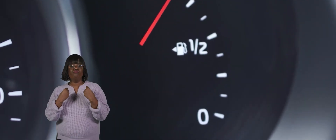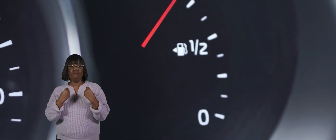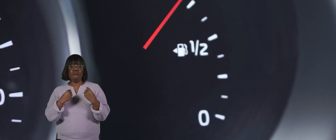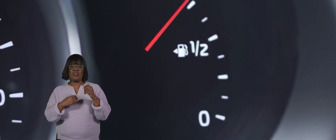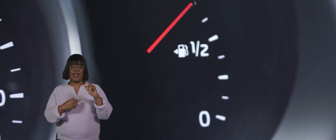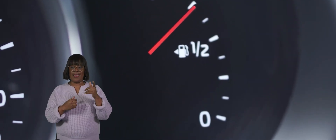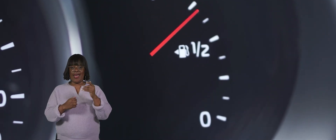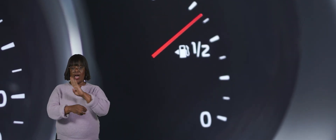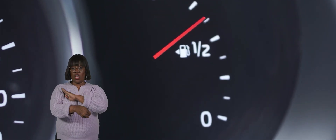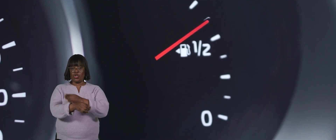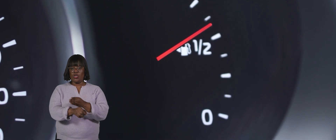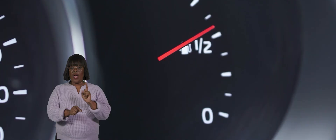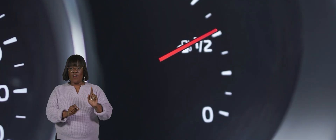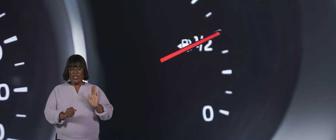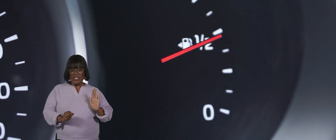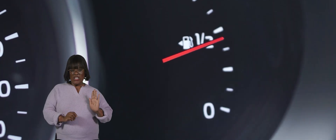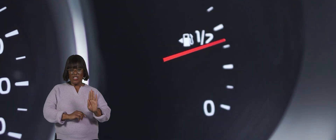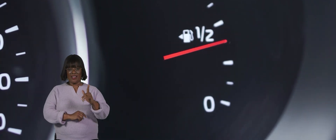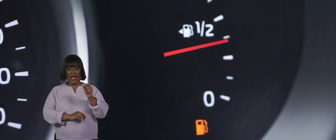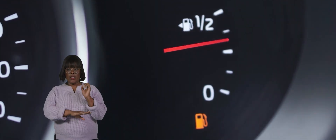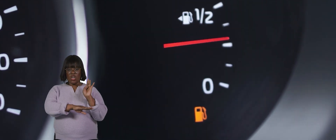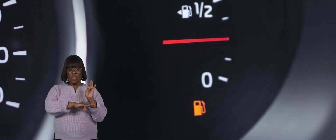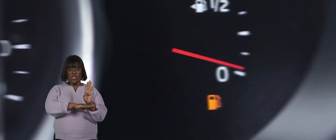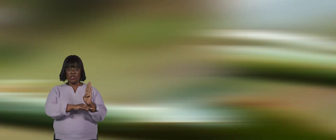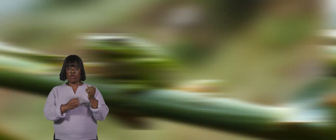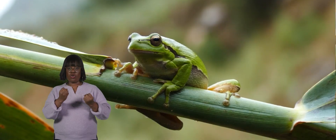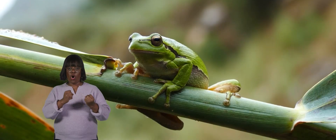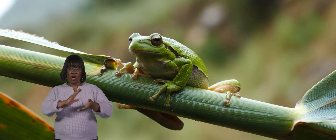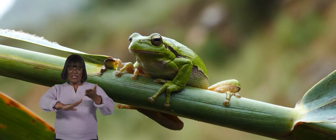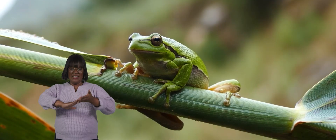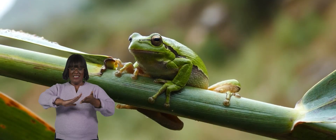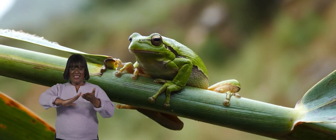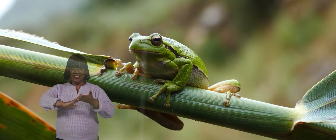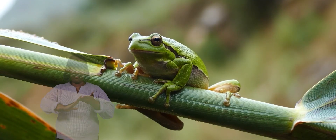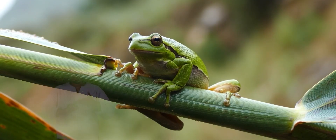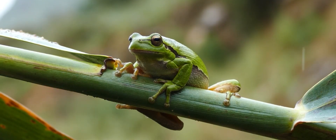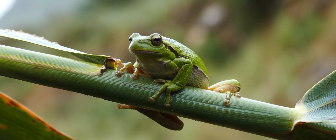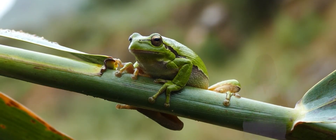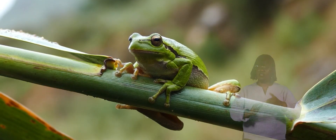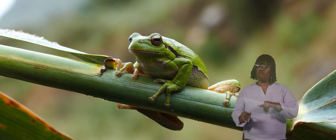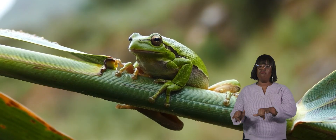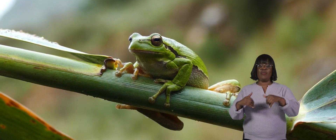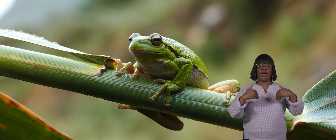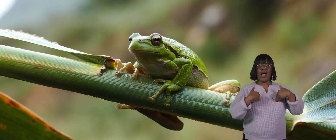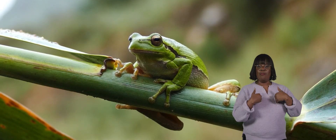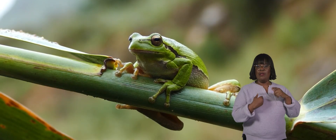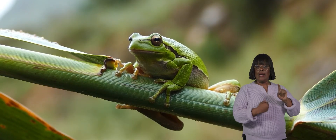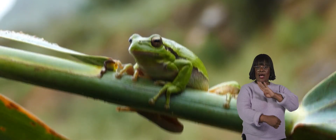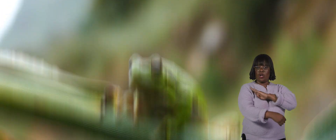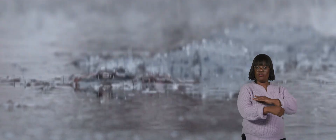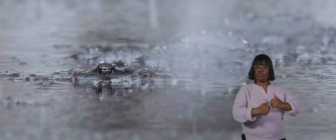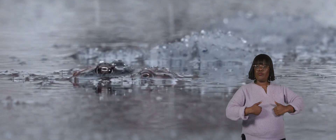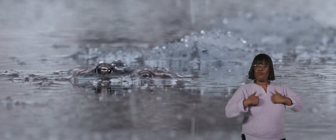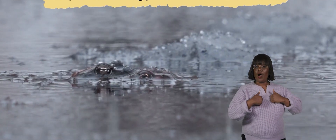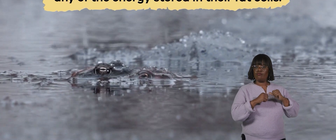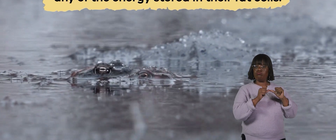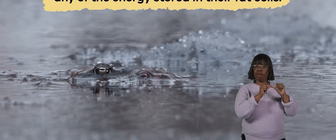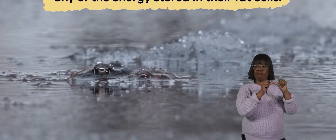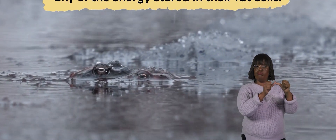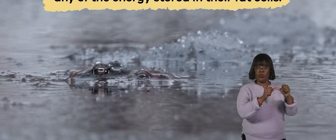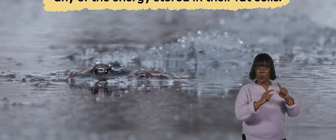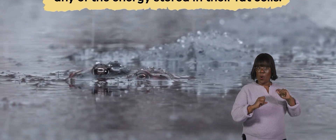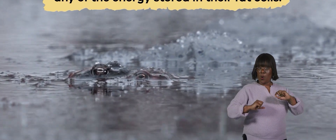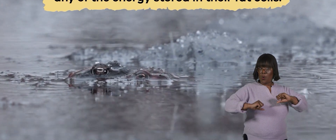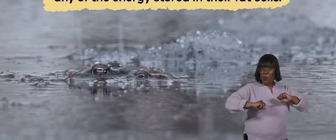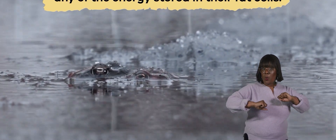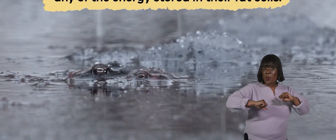the more energy or gas the car burns. All animals need energy to survive. But when